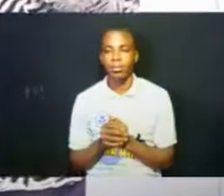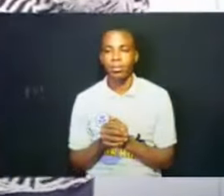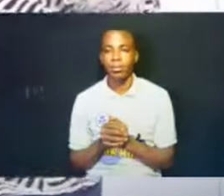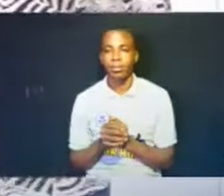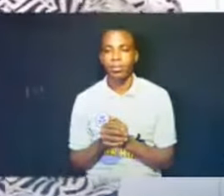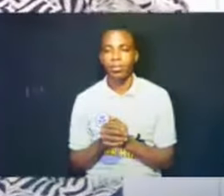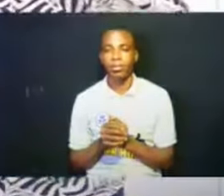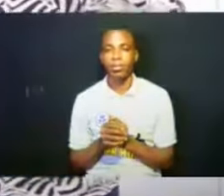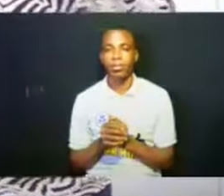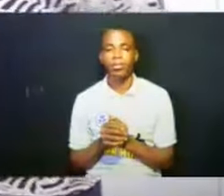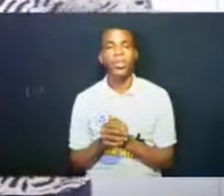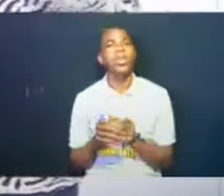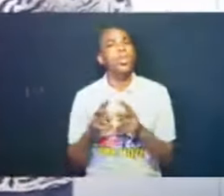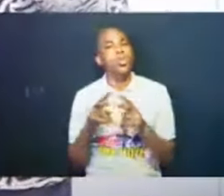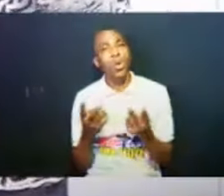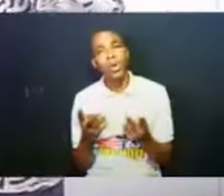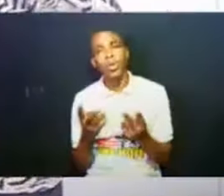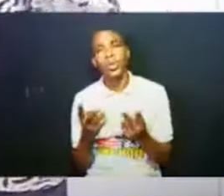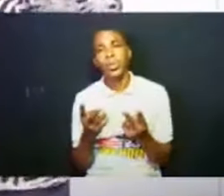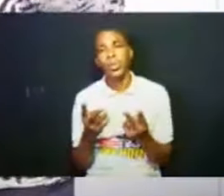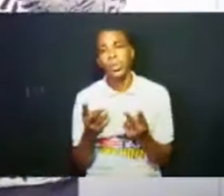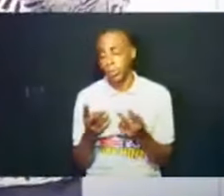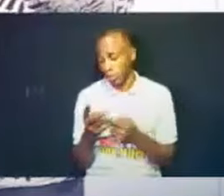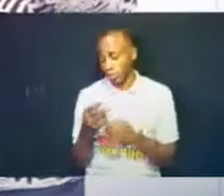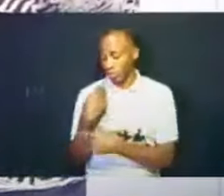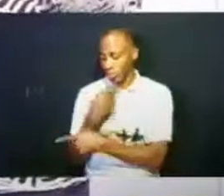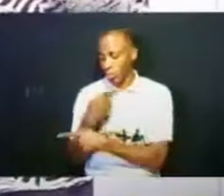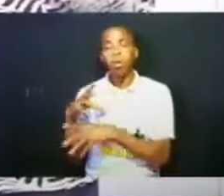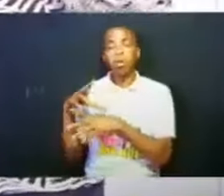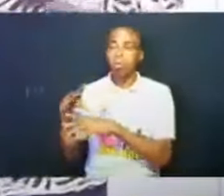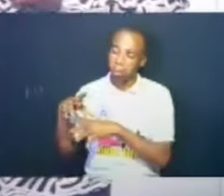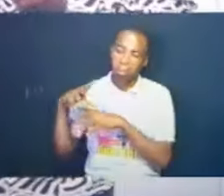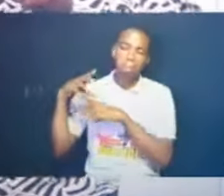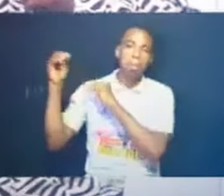Yeah, so he left for the office. And I